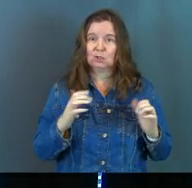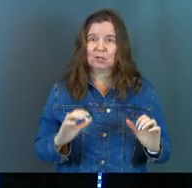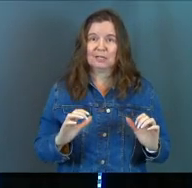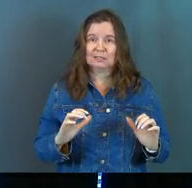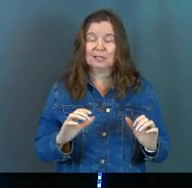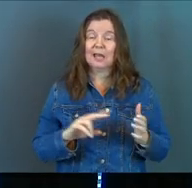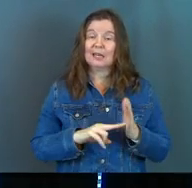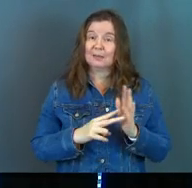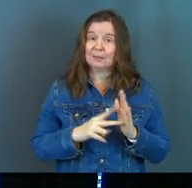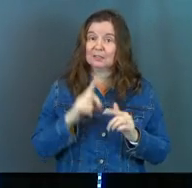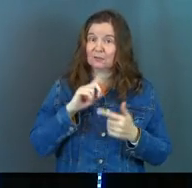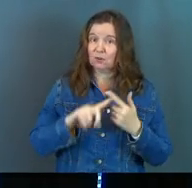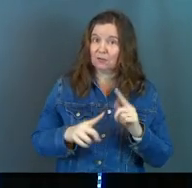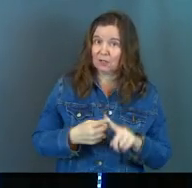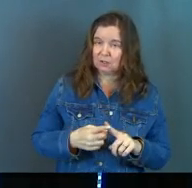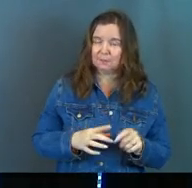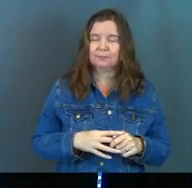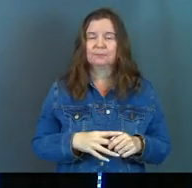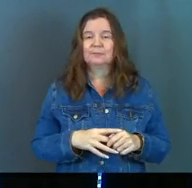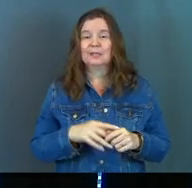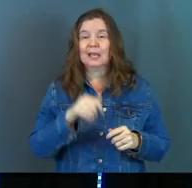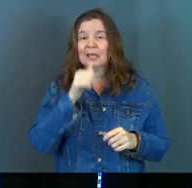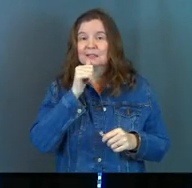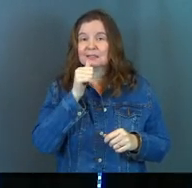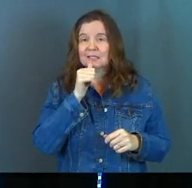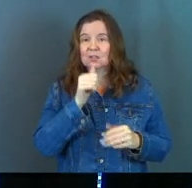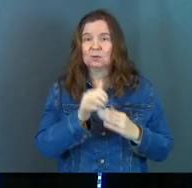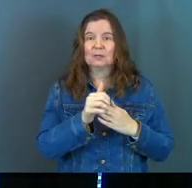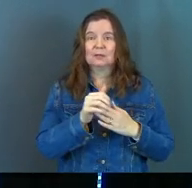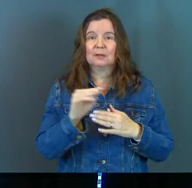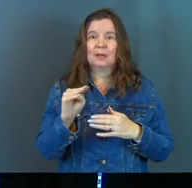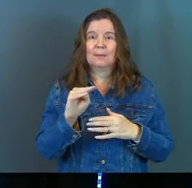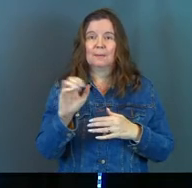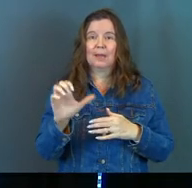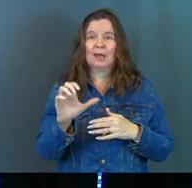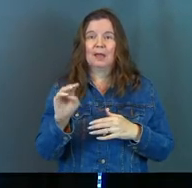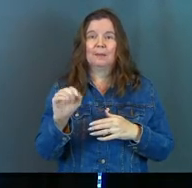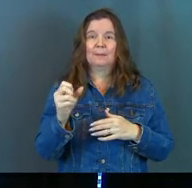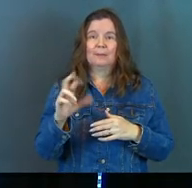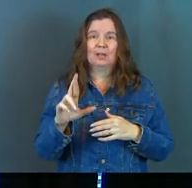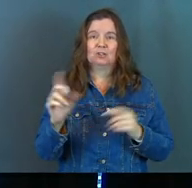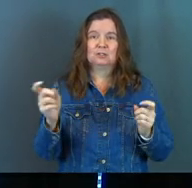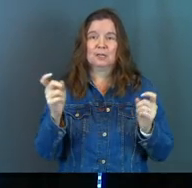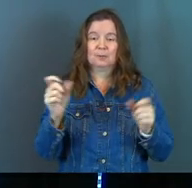chances, and he means when it comes to friendship. A secret master of ceremonies has been at work.